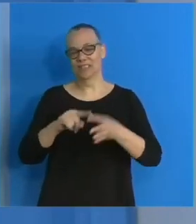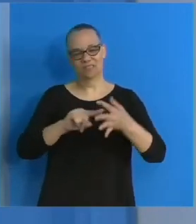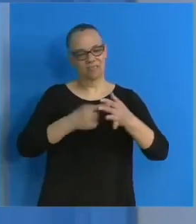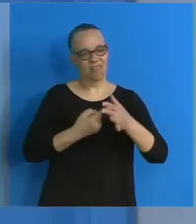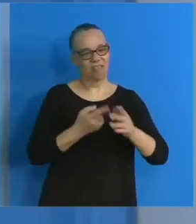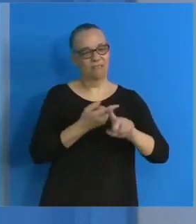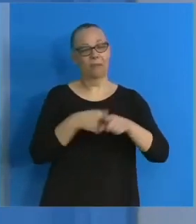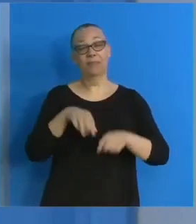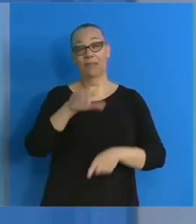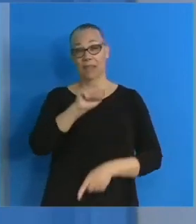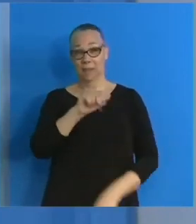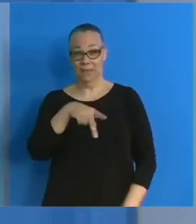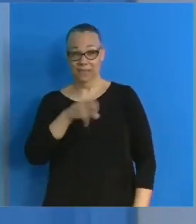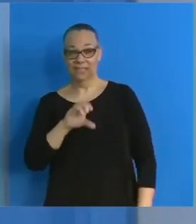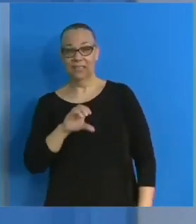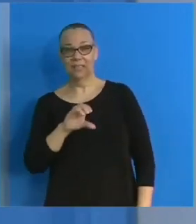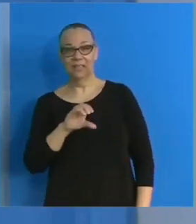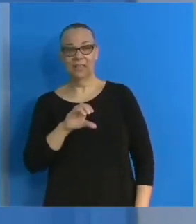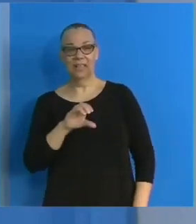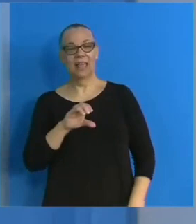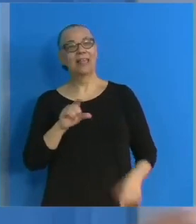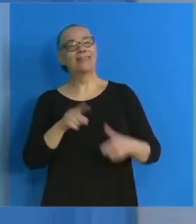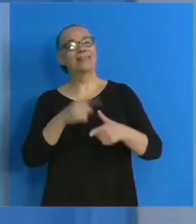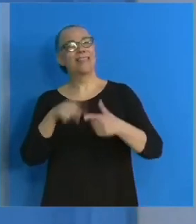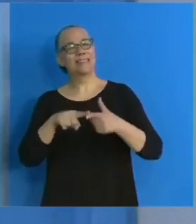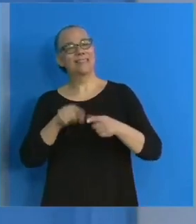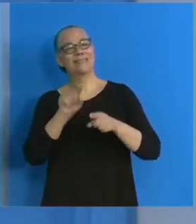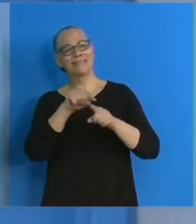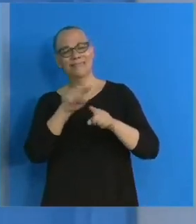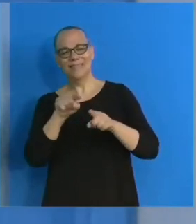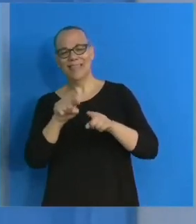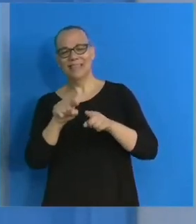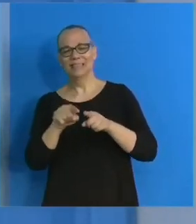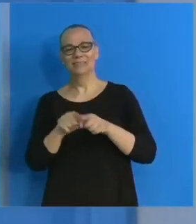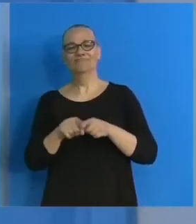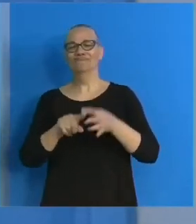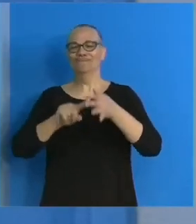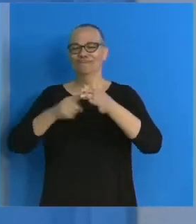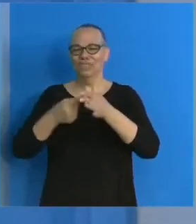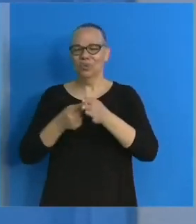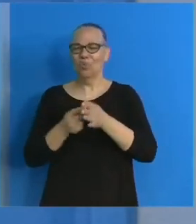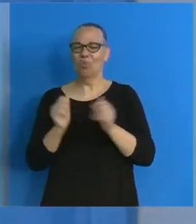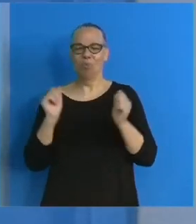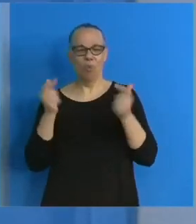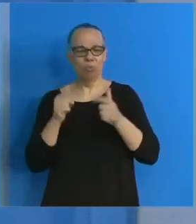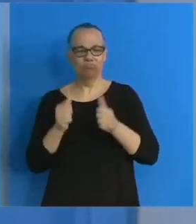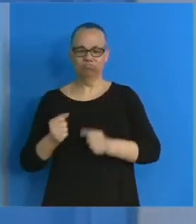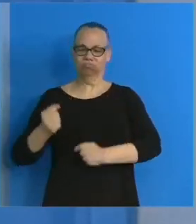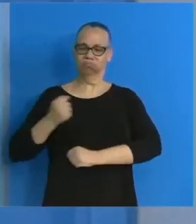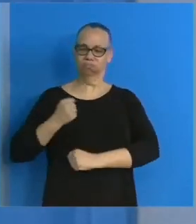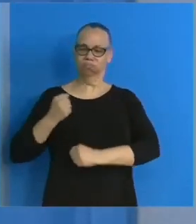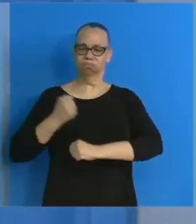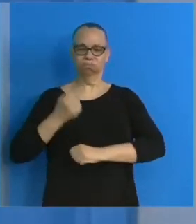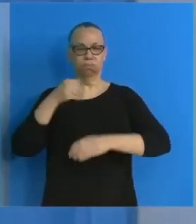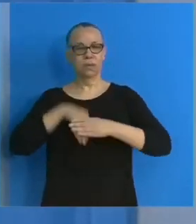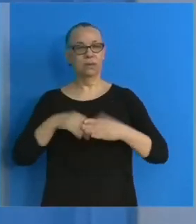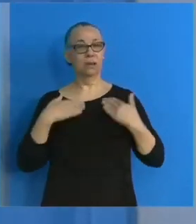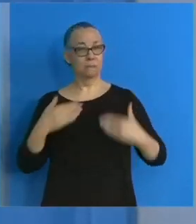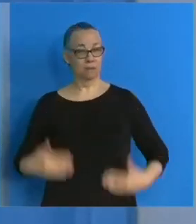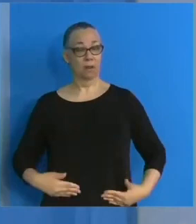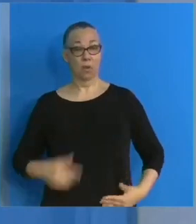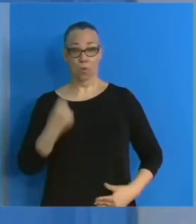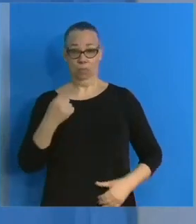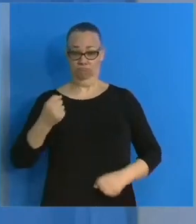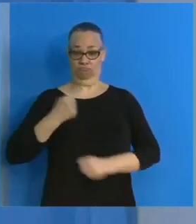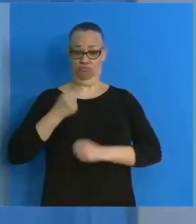the APC, and they in turn activate all the soldiers in the body. So one of the soldiers is